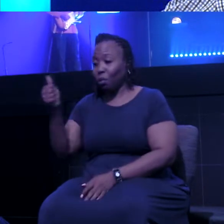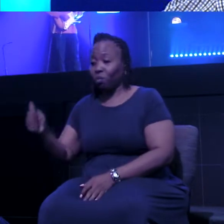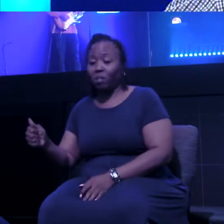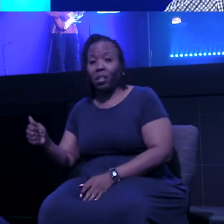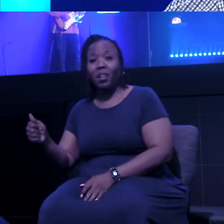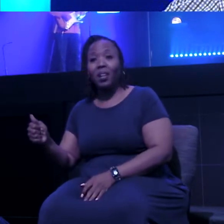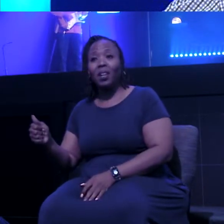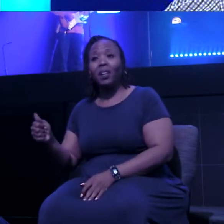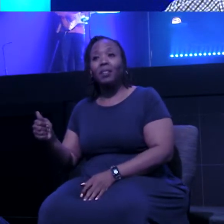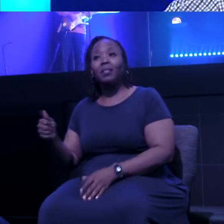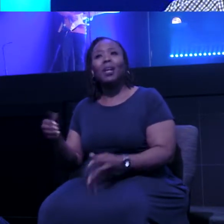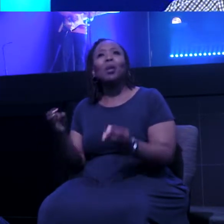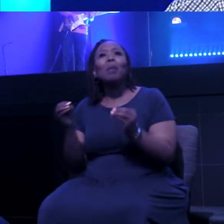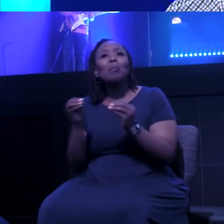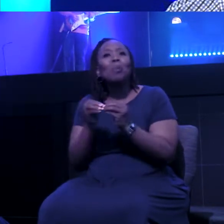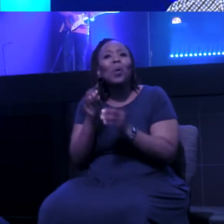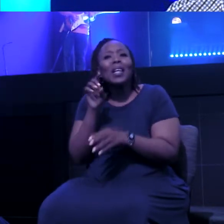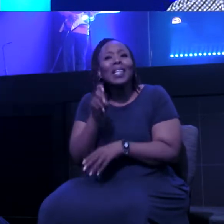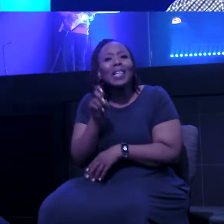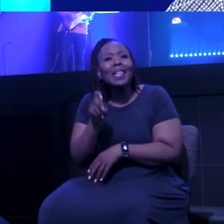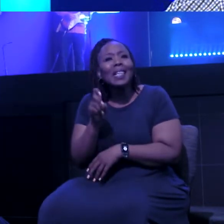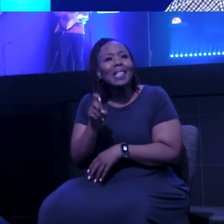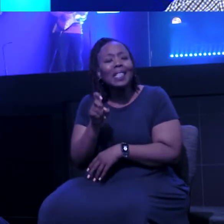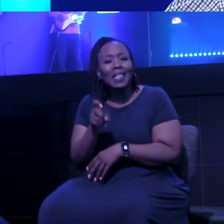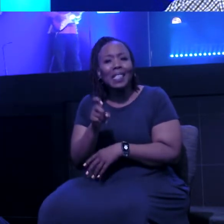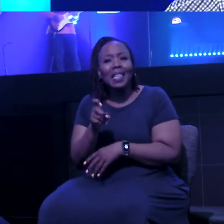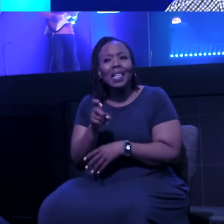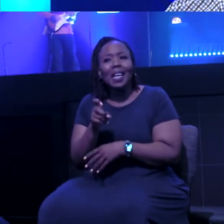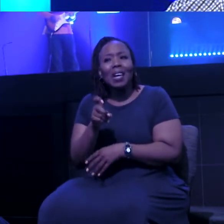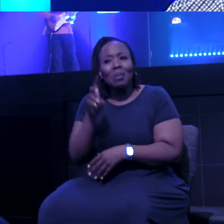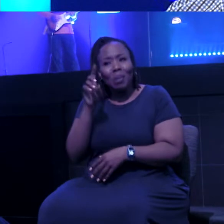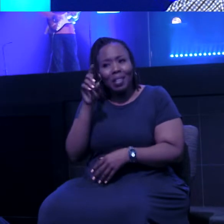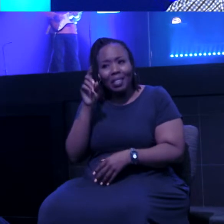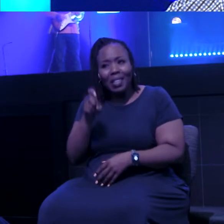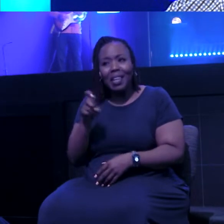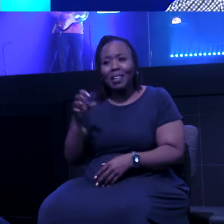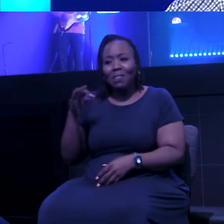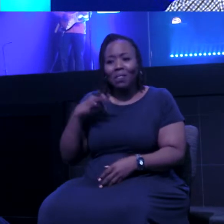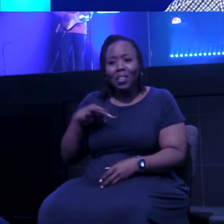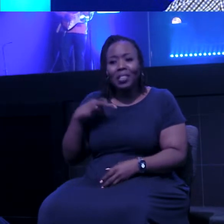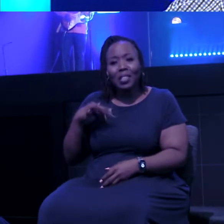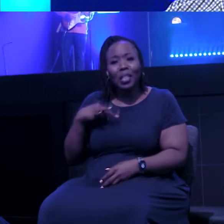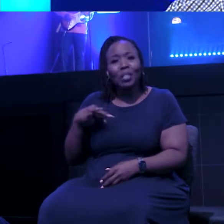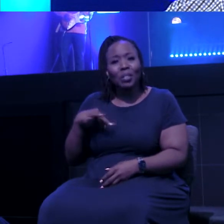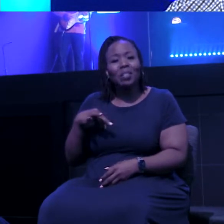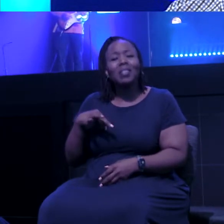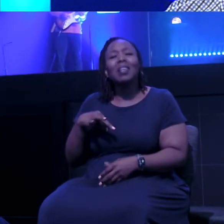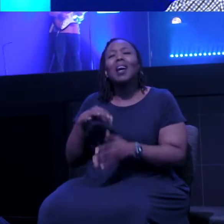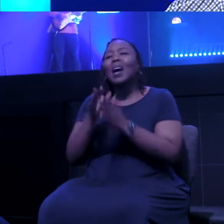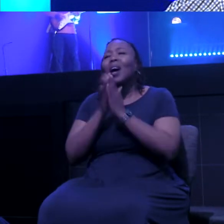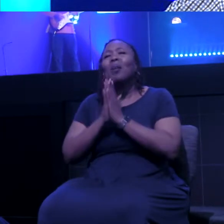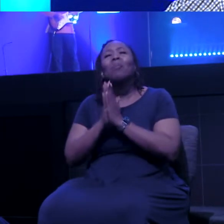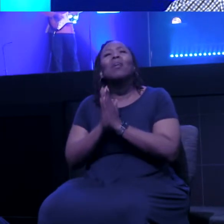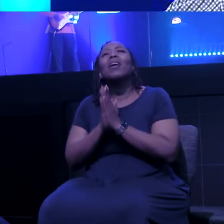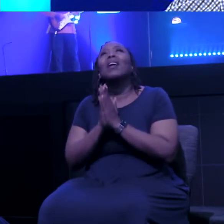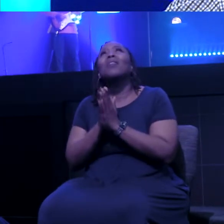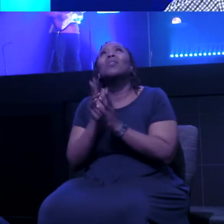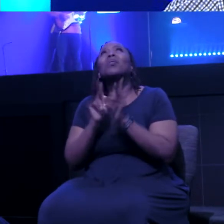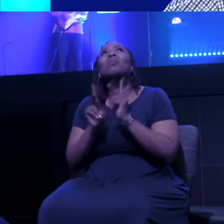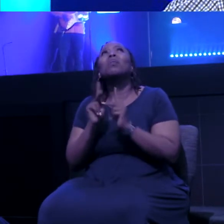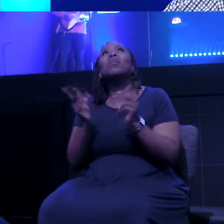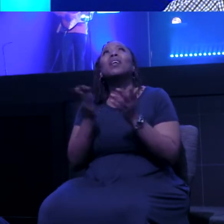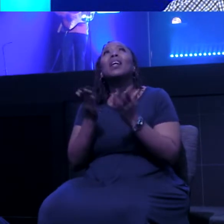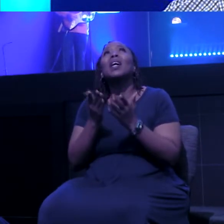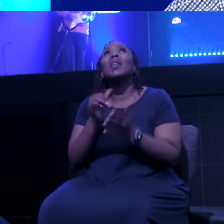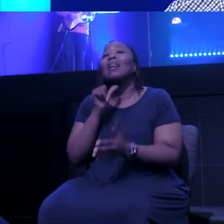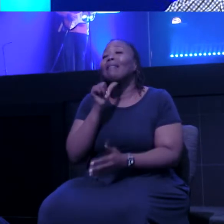there are going to be more needs. Positions are going to open. Volunteer positions are going to be open. Father, I pray for those who are here that are not yet